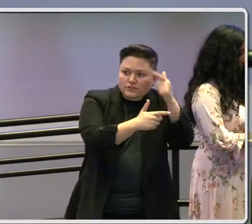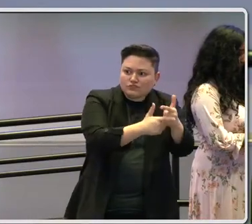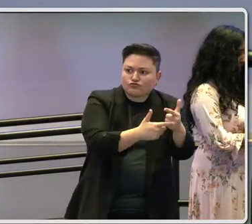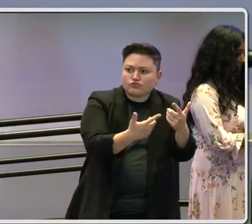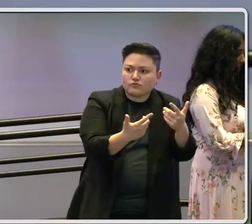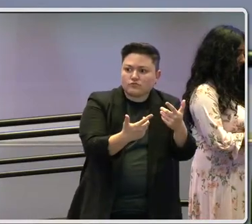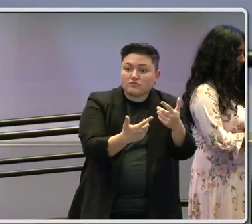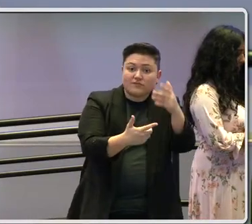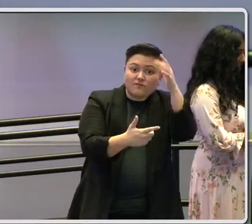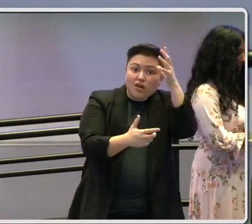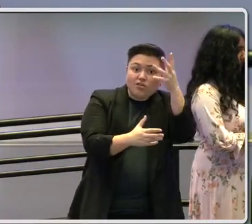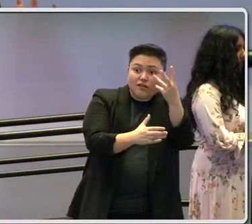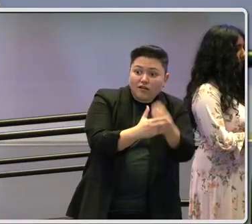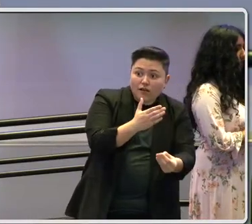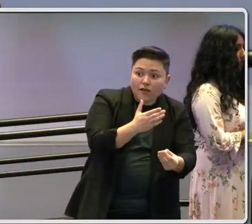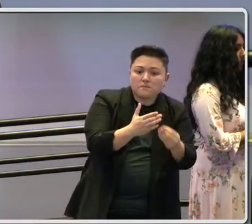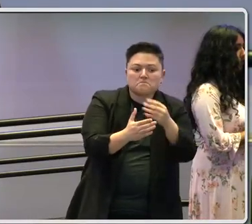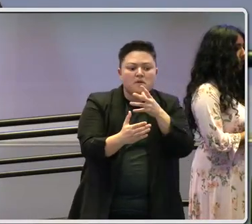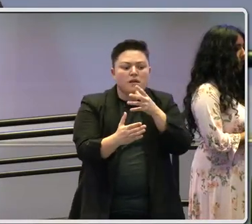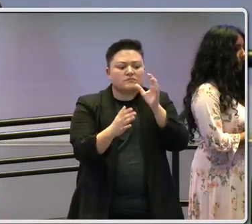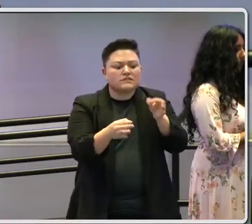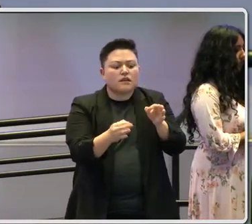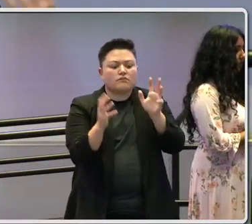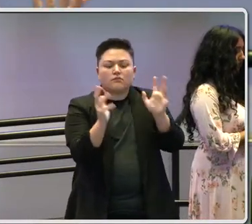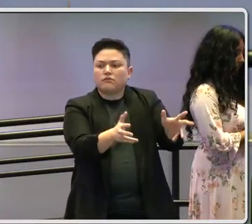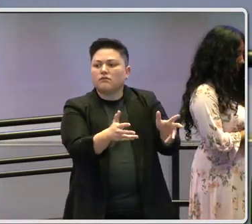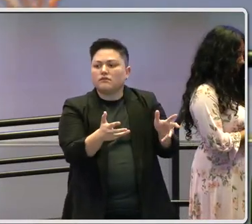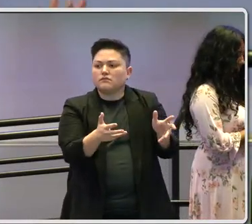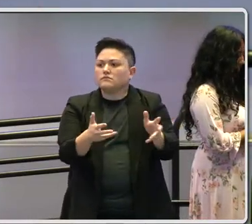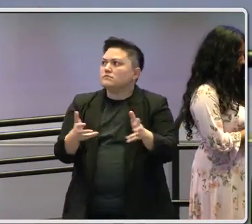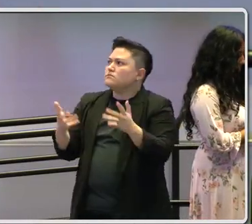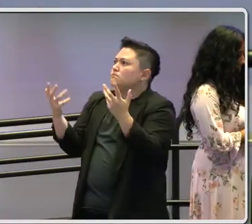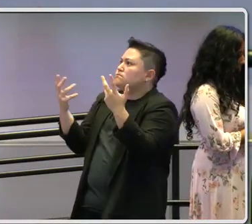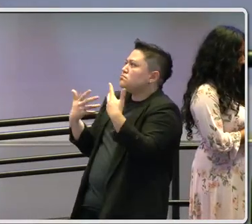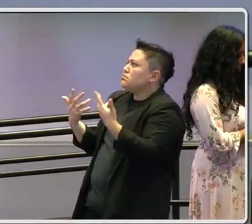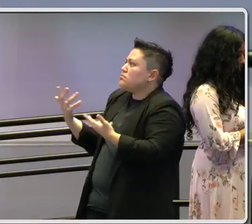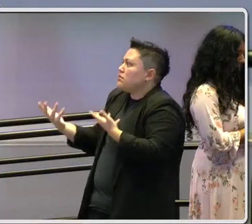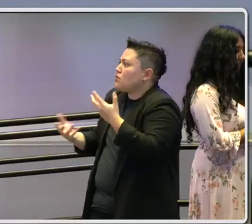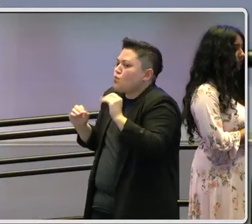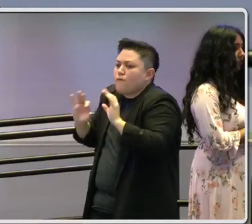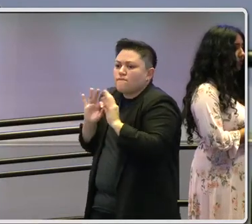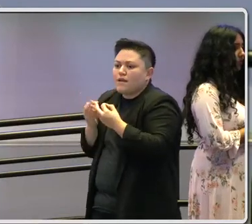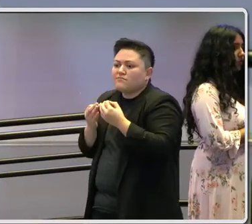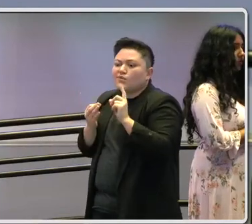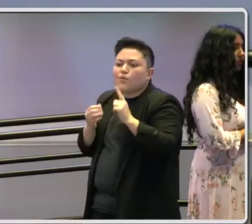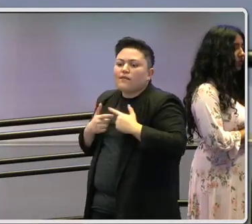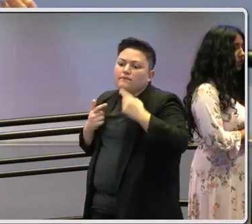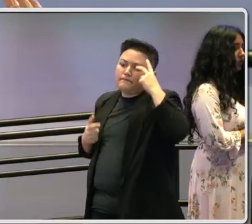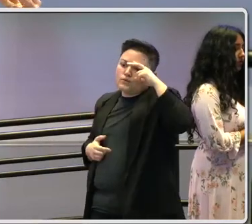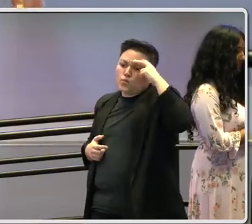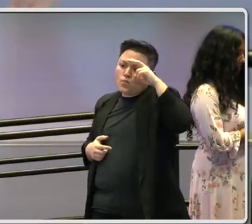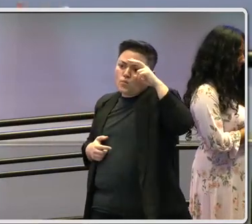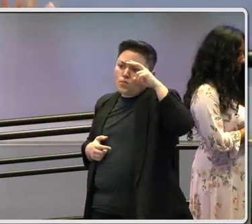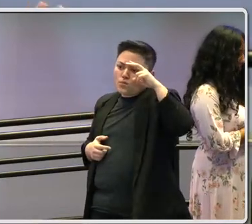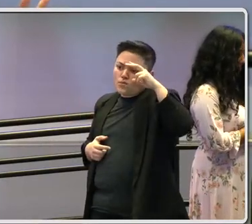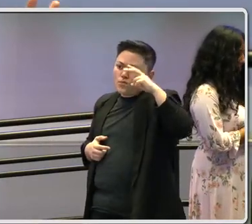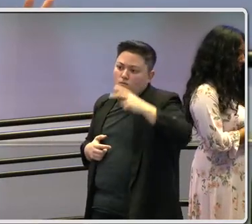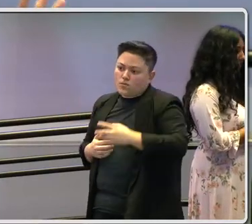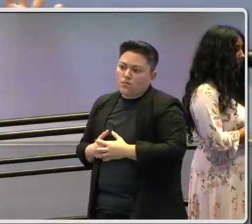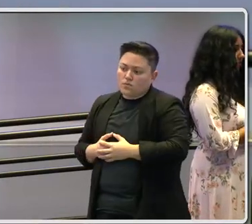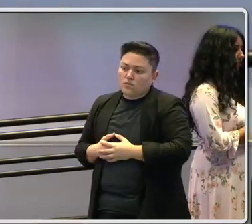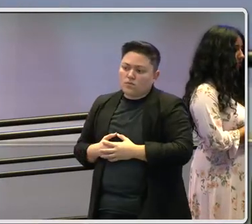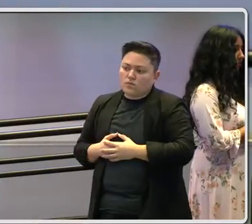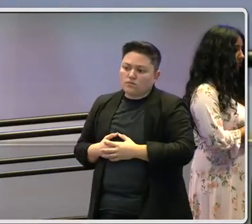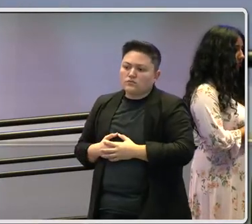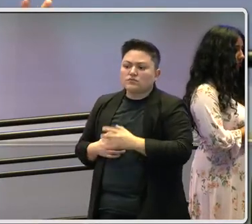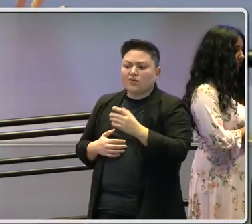days after that. They didn't have any extended family, and this was happening in Mexico at the time. When I say that they